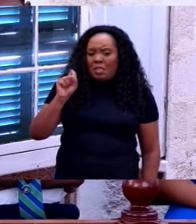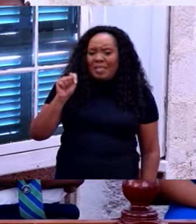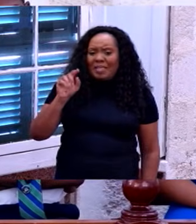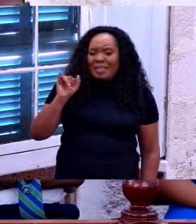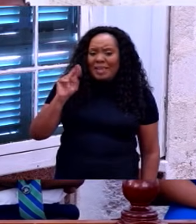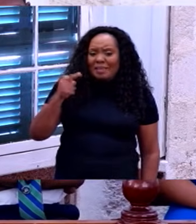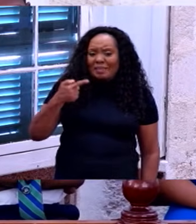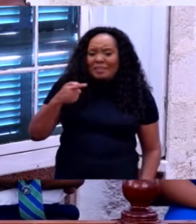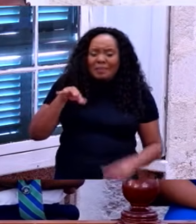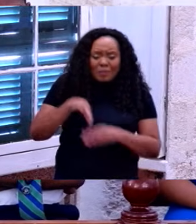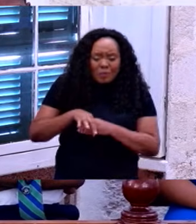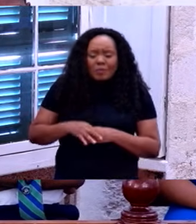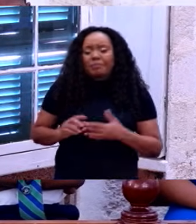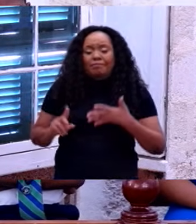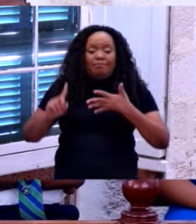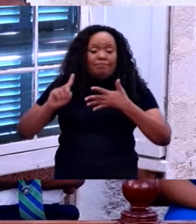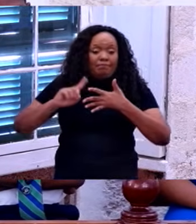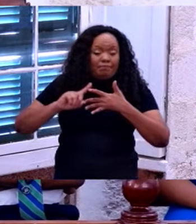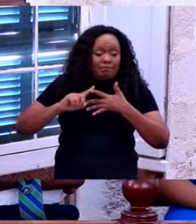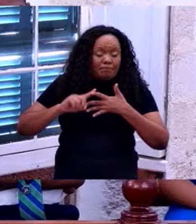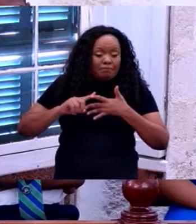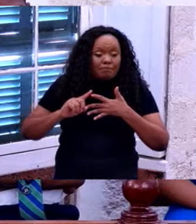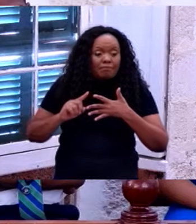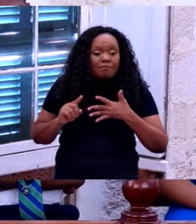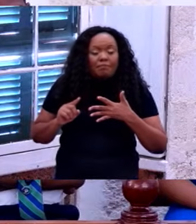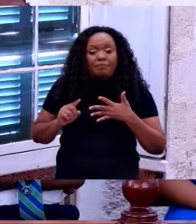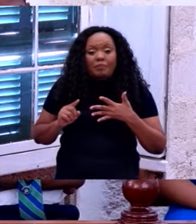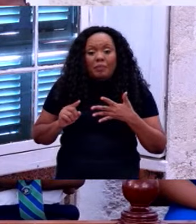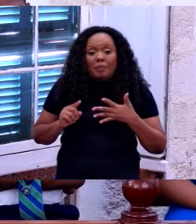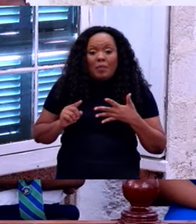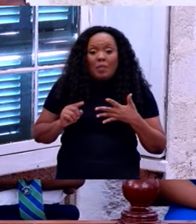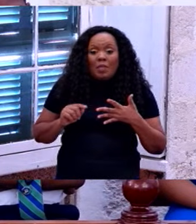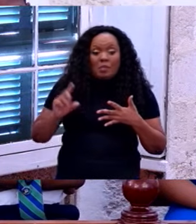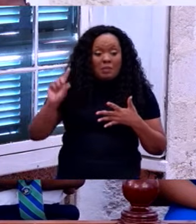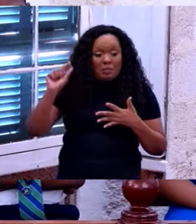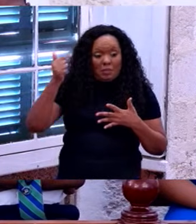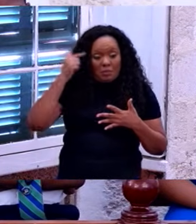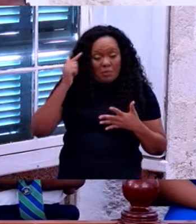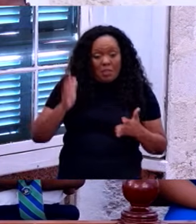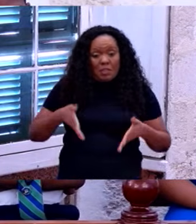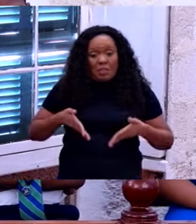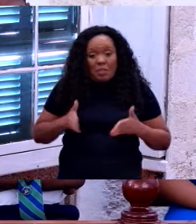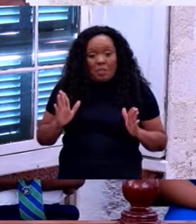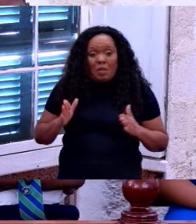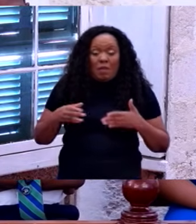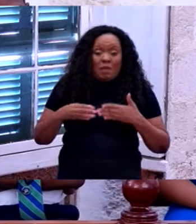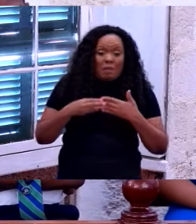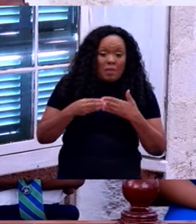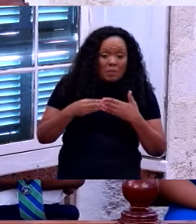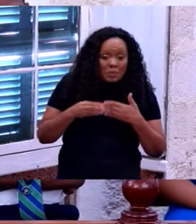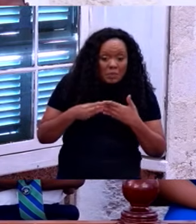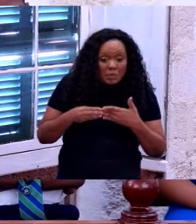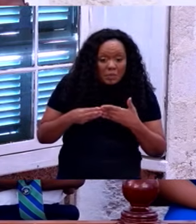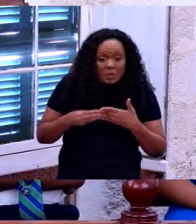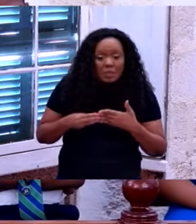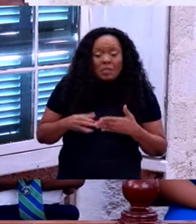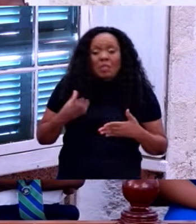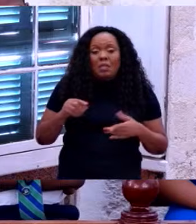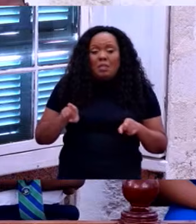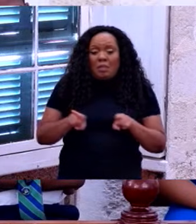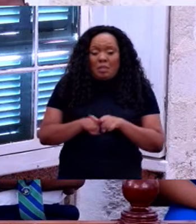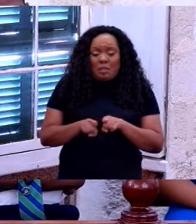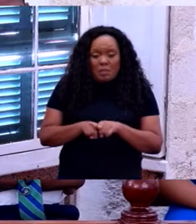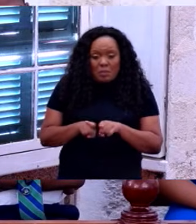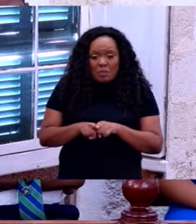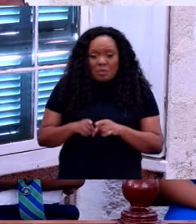government considered whether or not to allow flexibility for future governments, and indeed for itself, that you